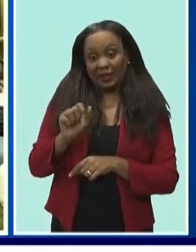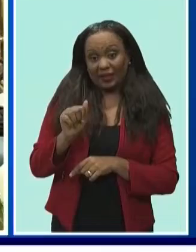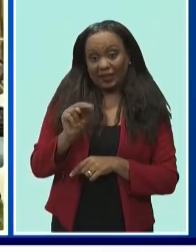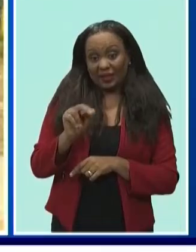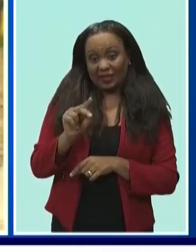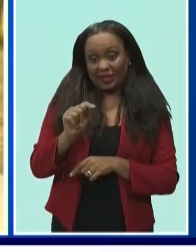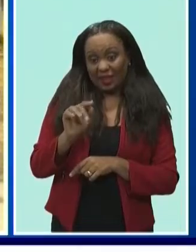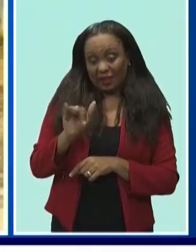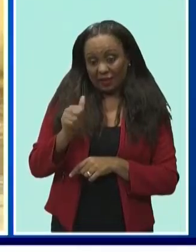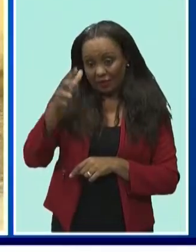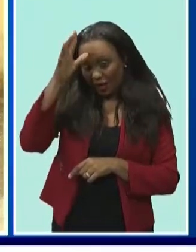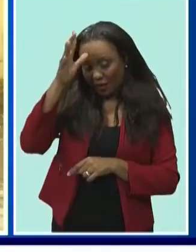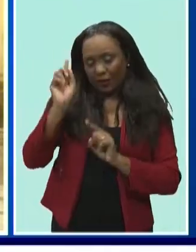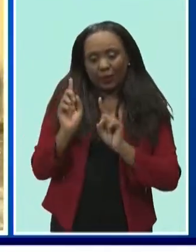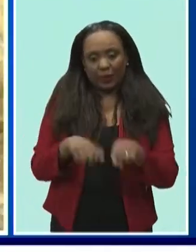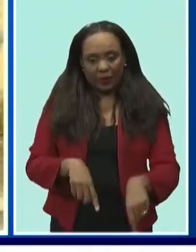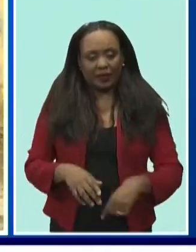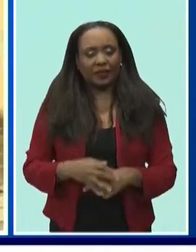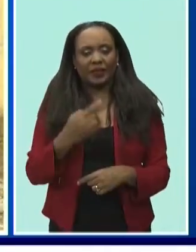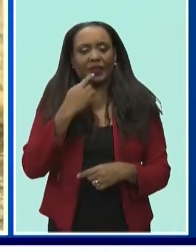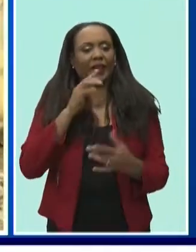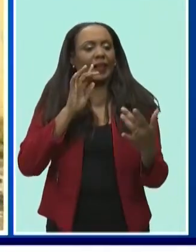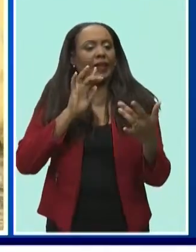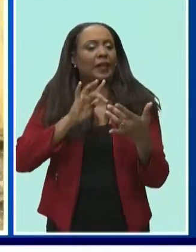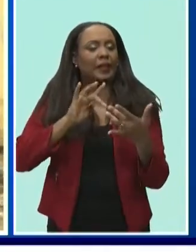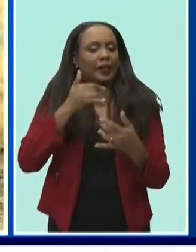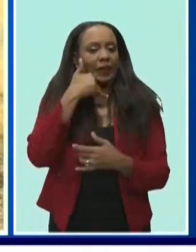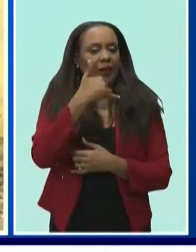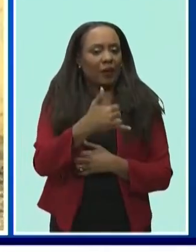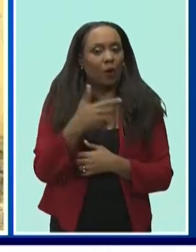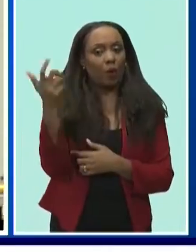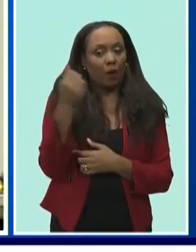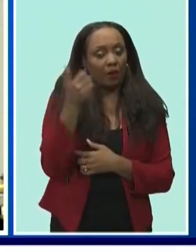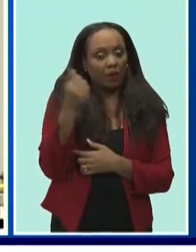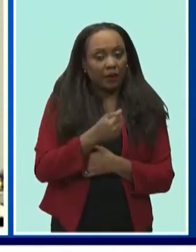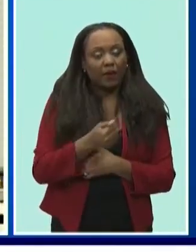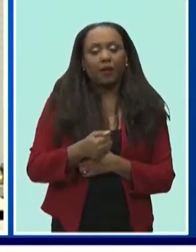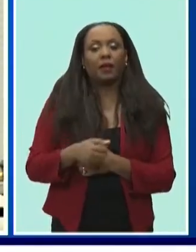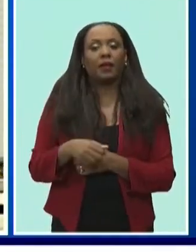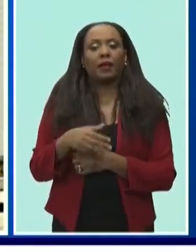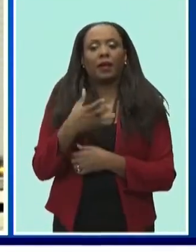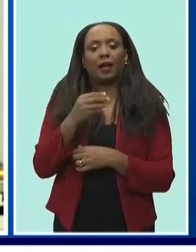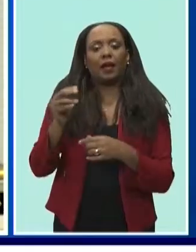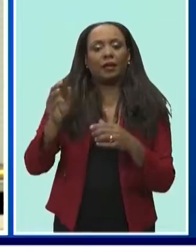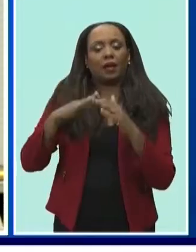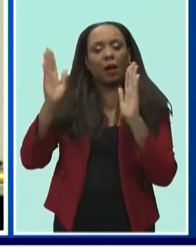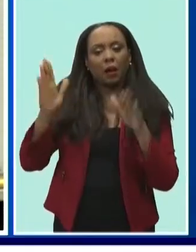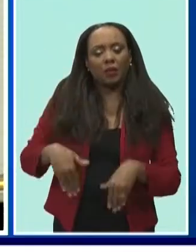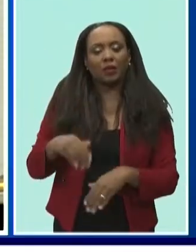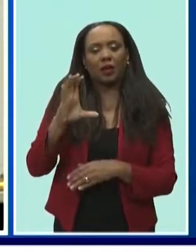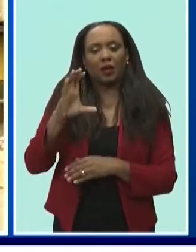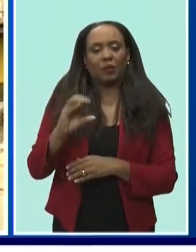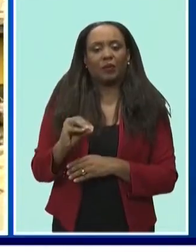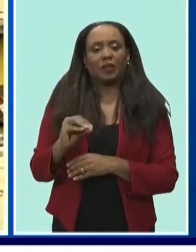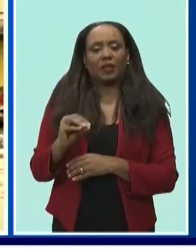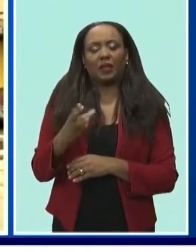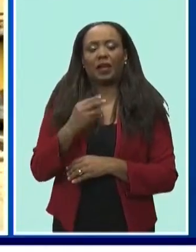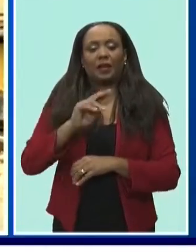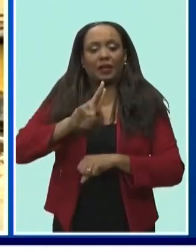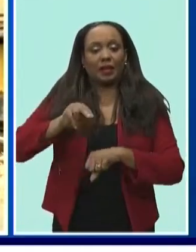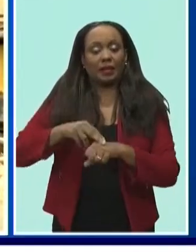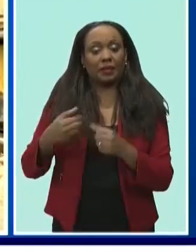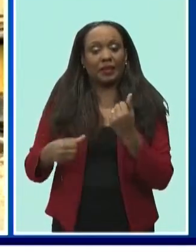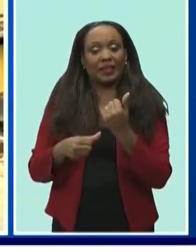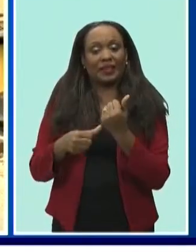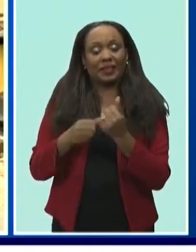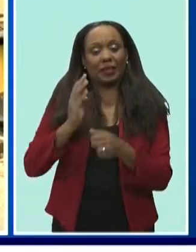he had made contact with the Welfare Department, the National Assistance Board, and the National Housing Corporation seeking assistance for